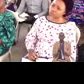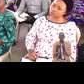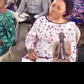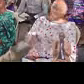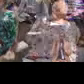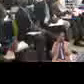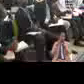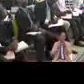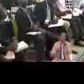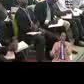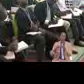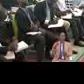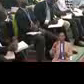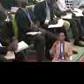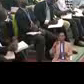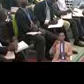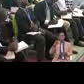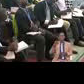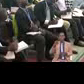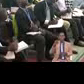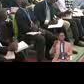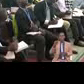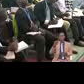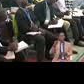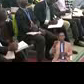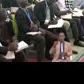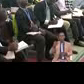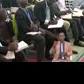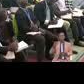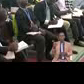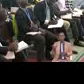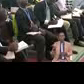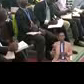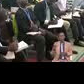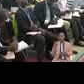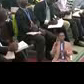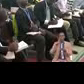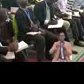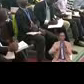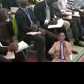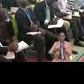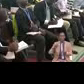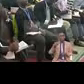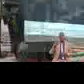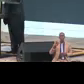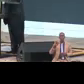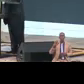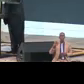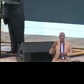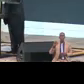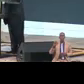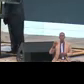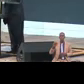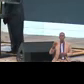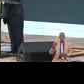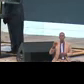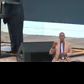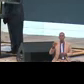Isaiah chapter 10. I'm reading from verse